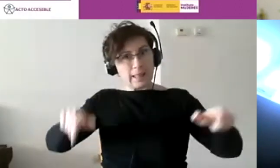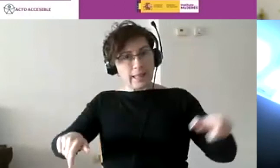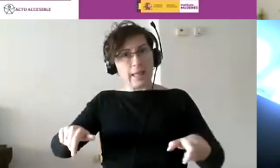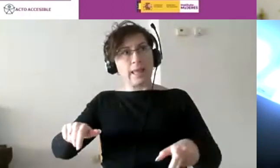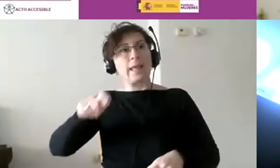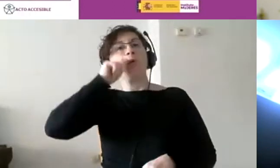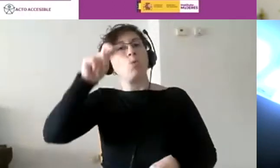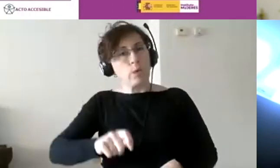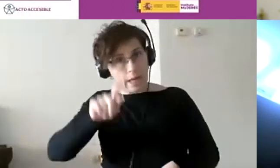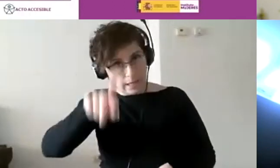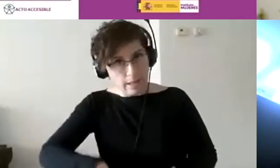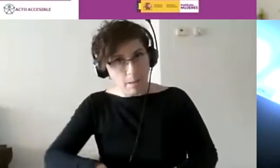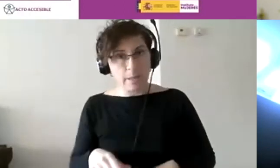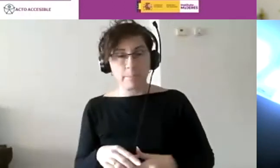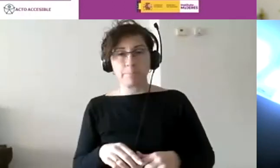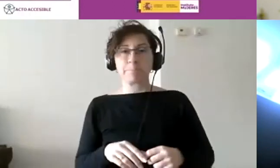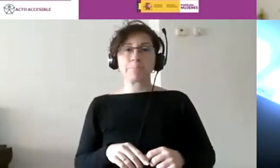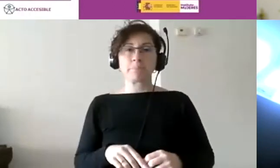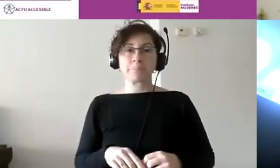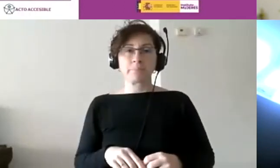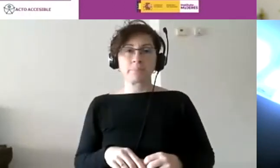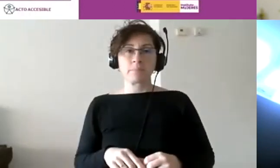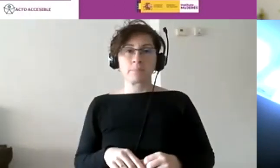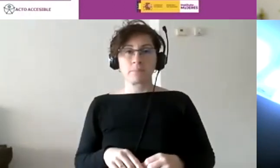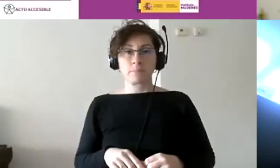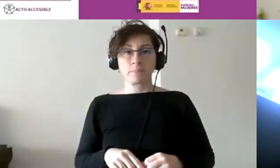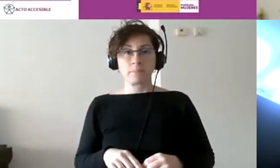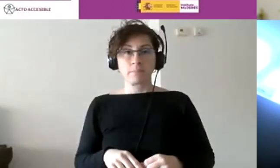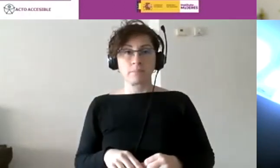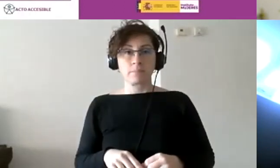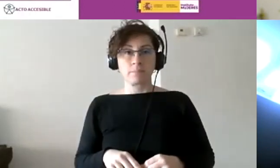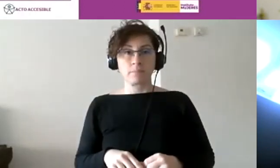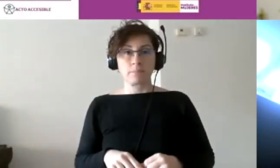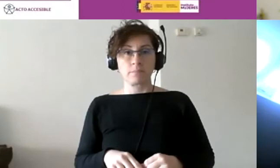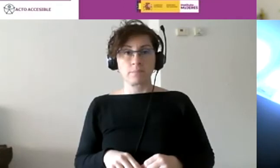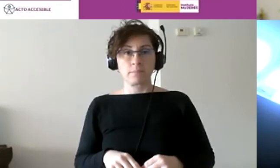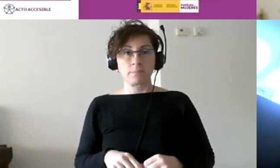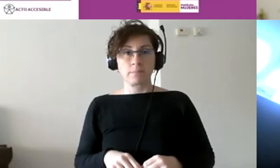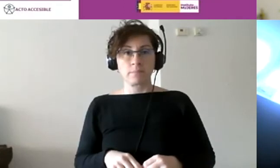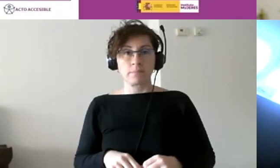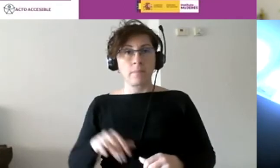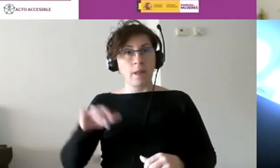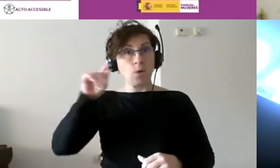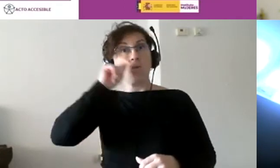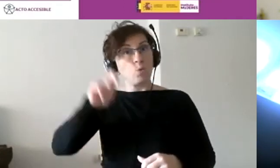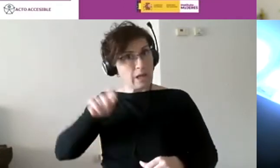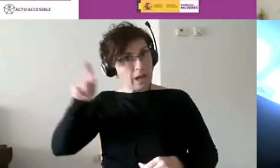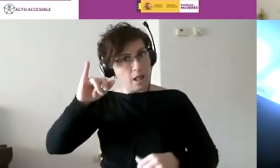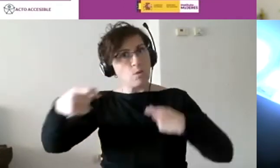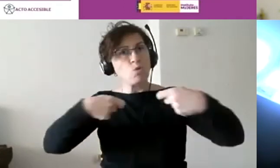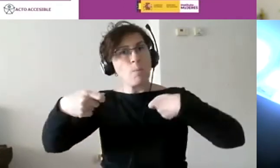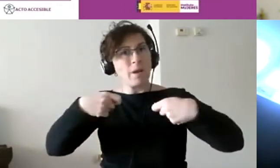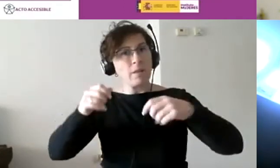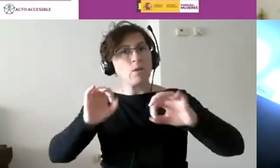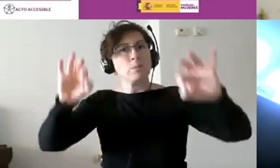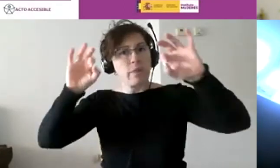disabilities and come to Helm. It is Helm and Kiev, it's just 500 kilometers, but it